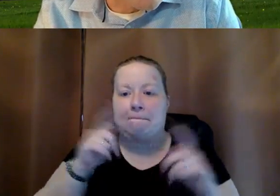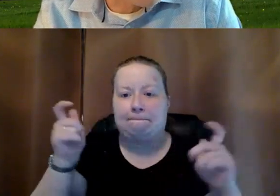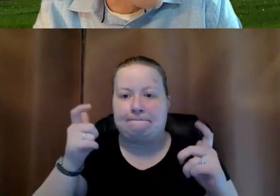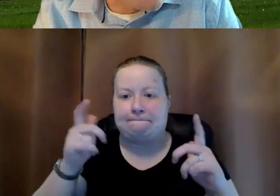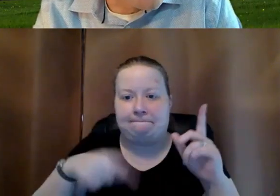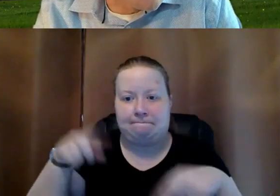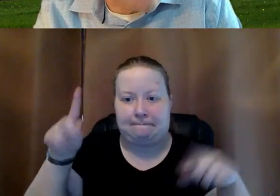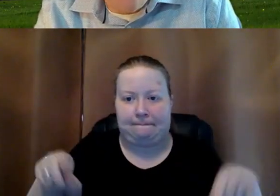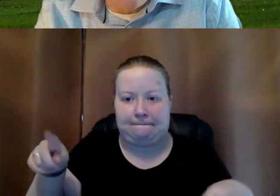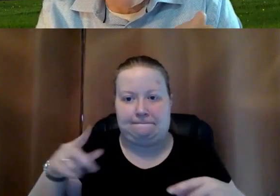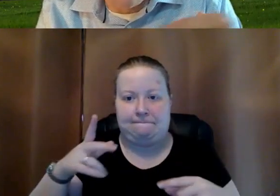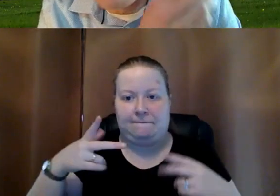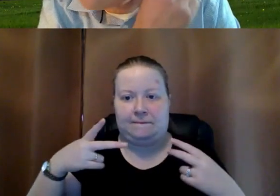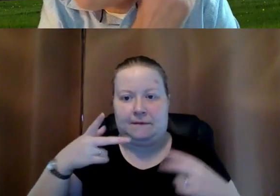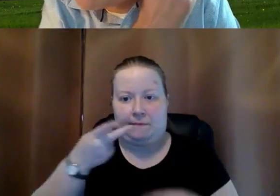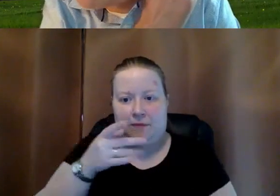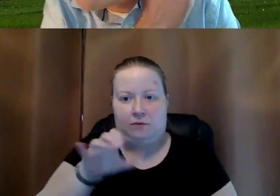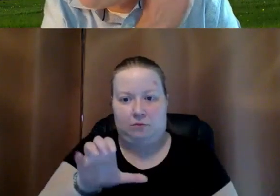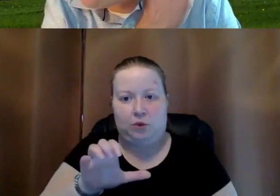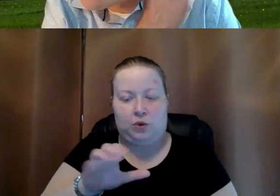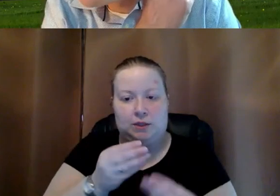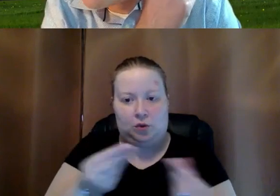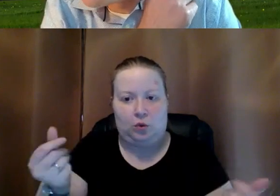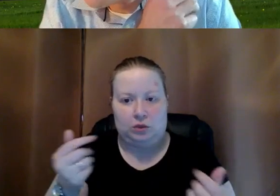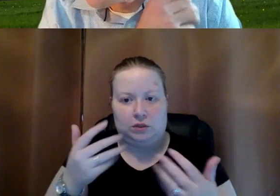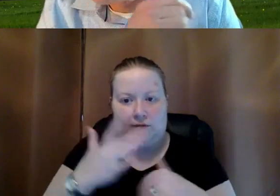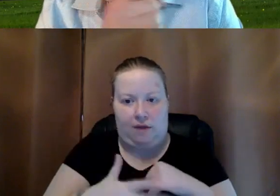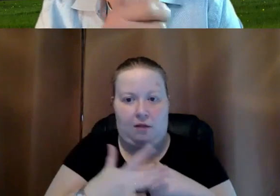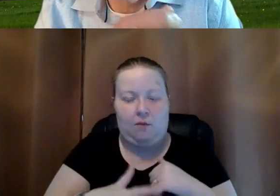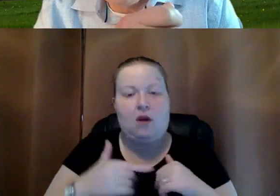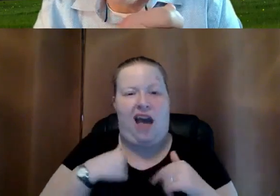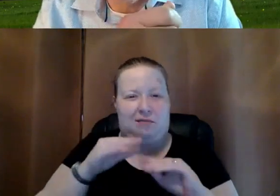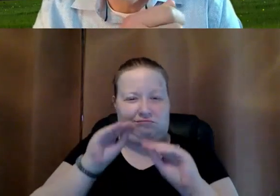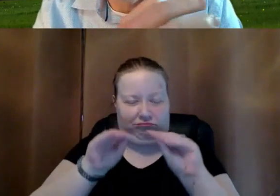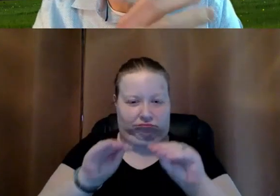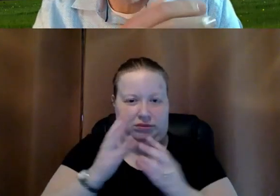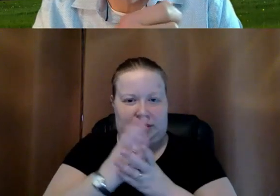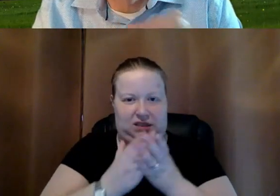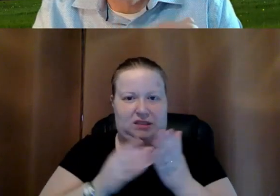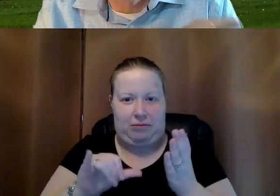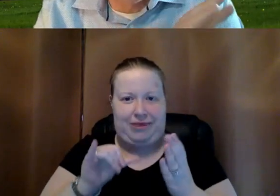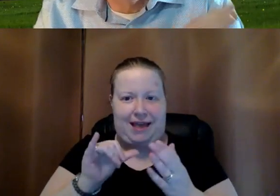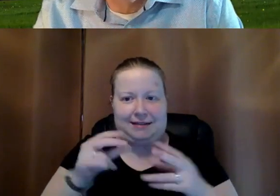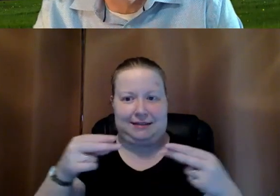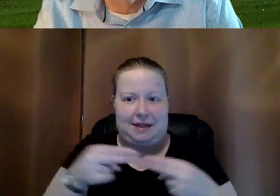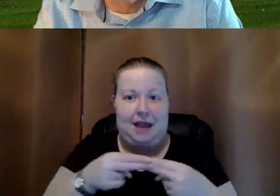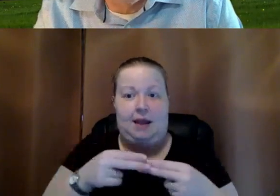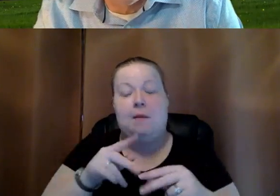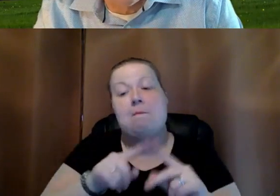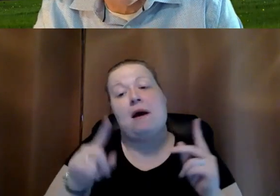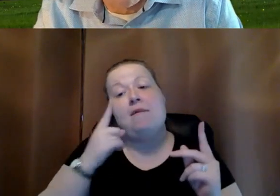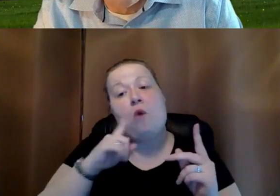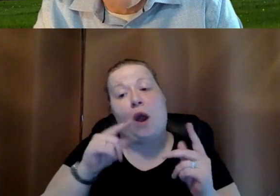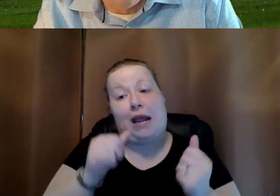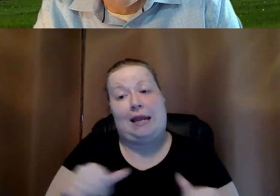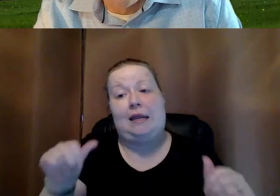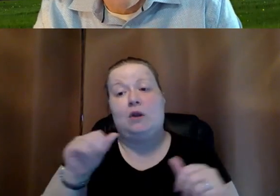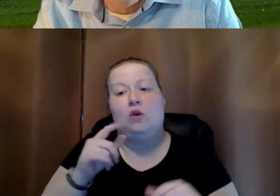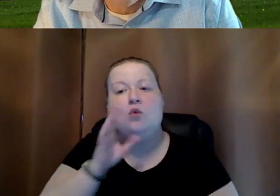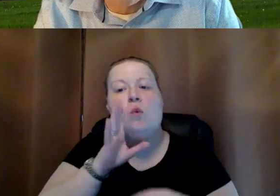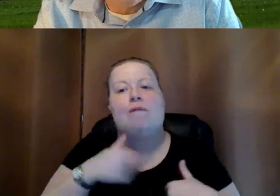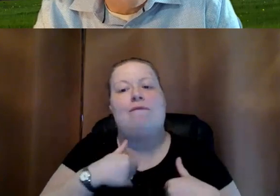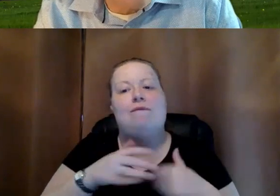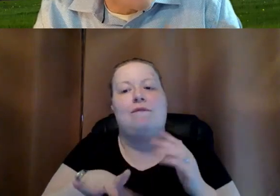computing solutions out there. I put some of them on that slide. But for most of them, you'll find lots of resources